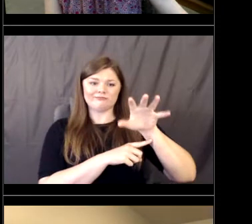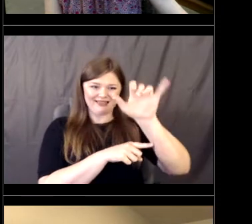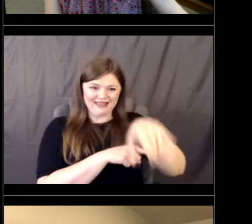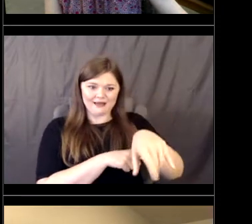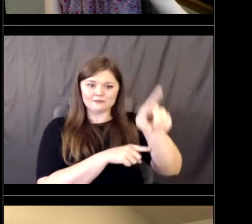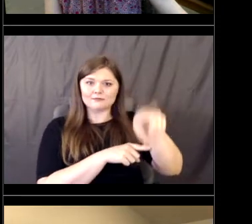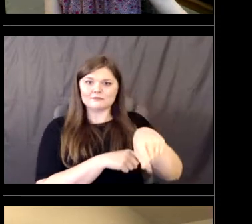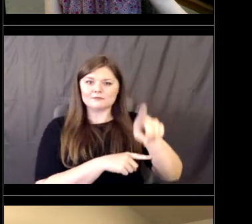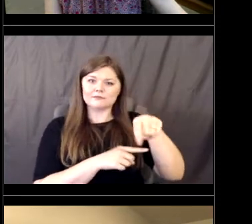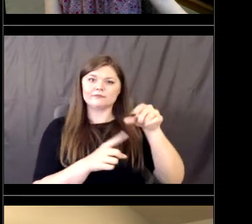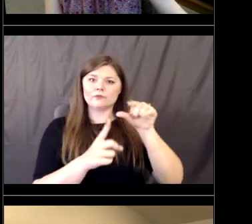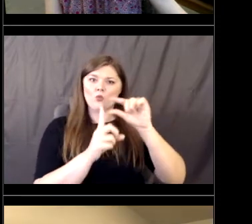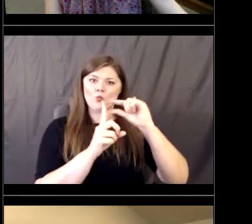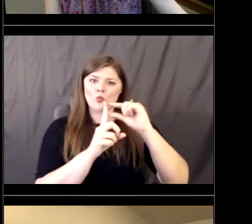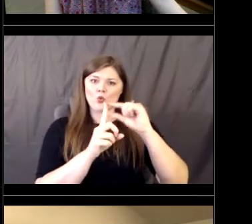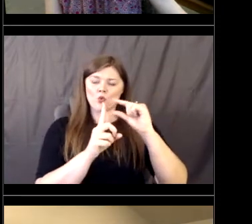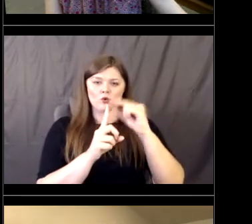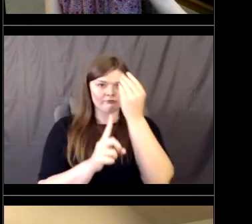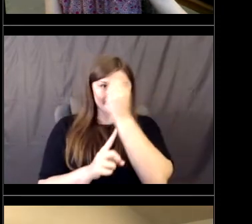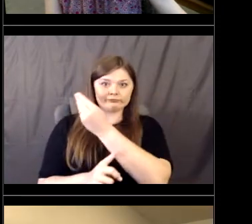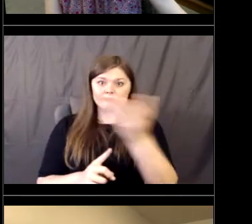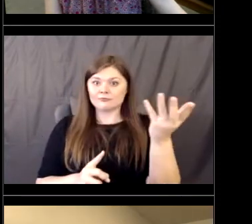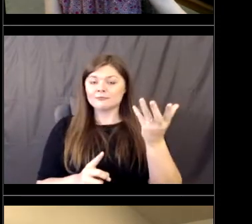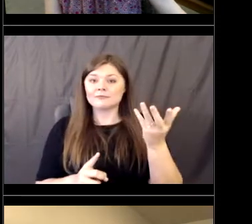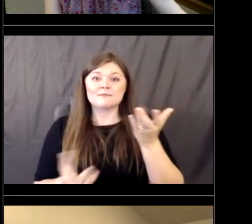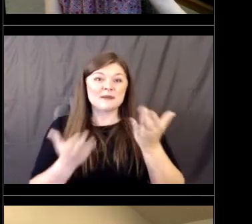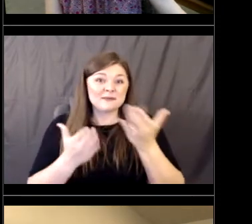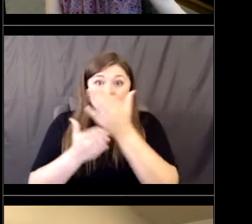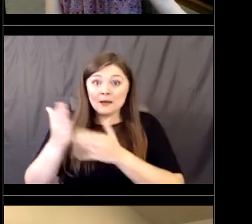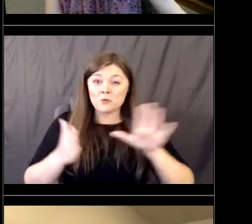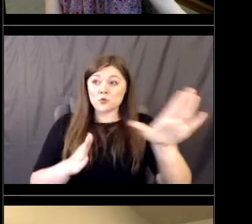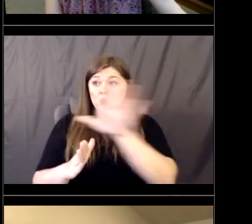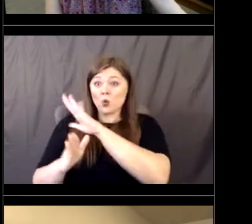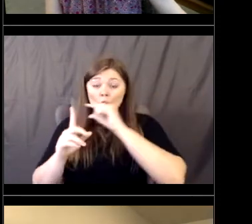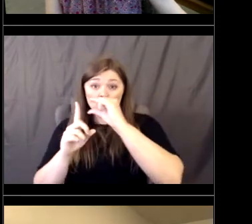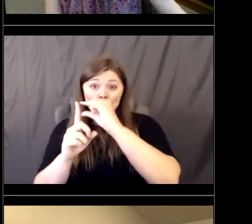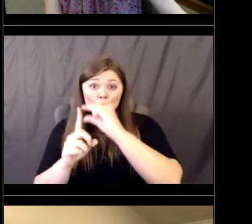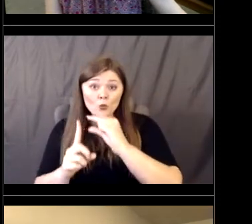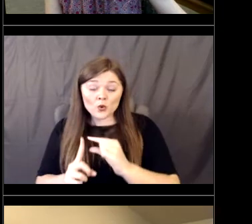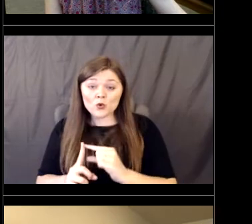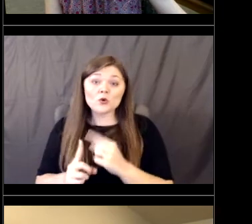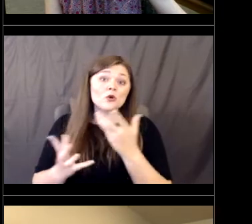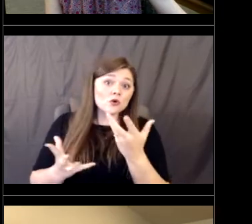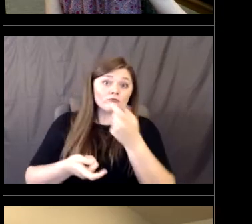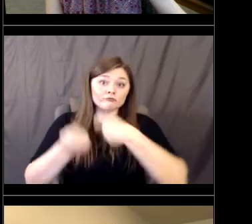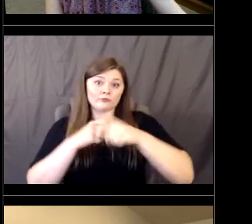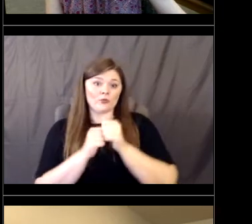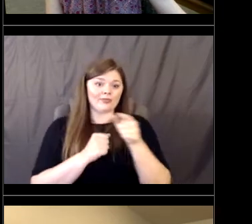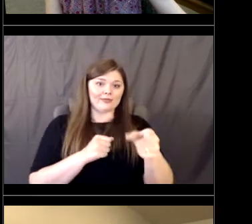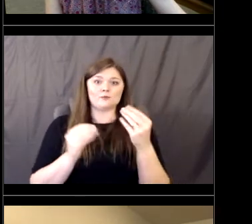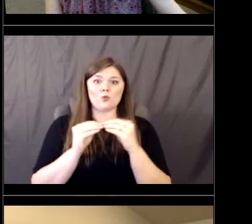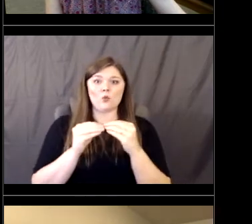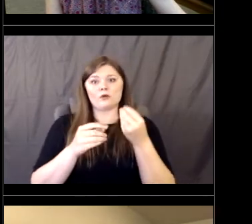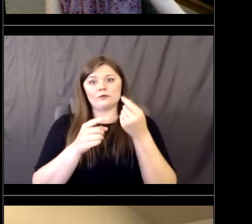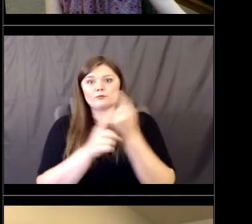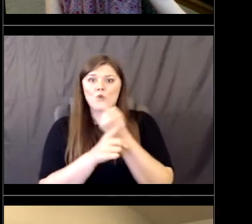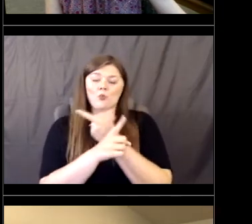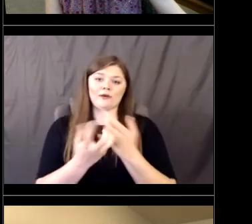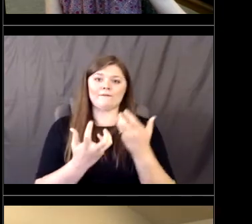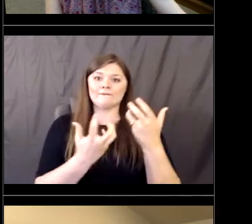to address maybe some of the terminology and vocabulary that's most appropriate and what to avoid. Oftentimes